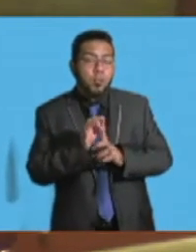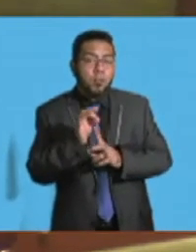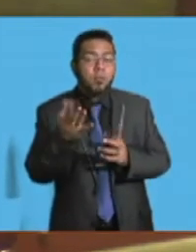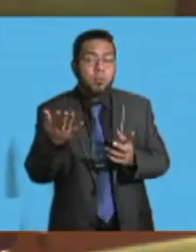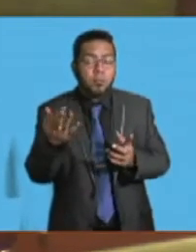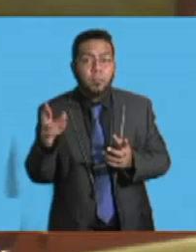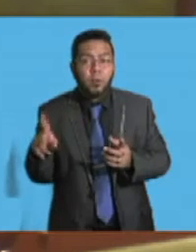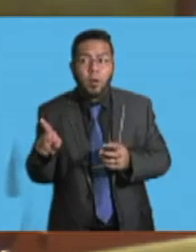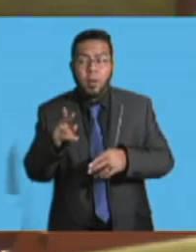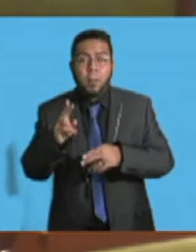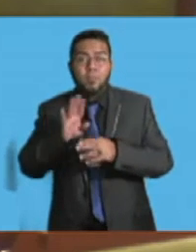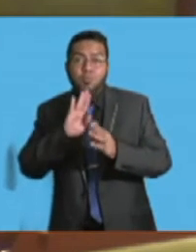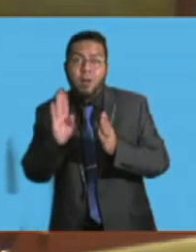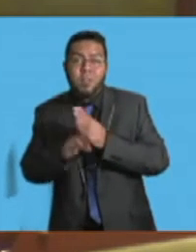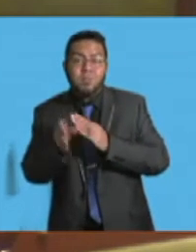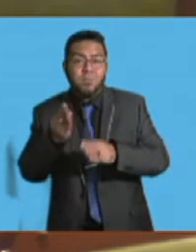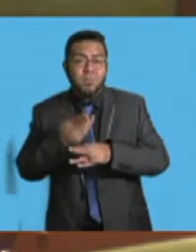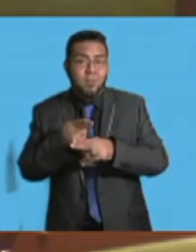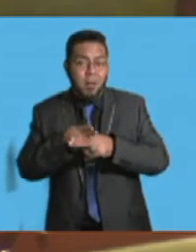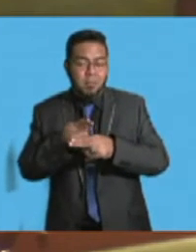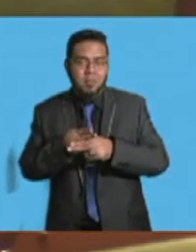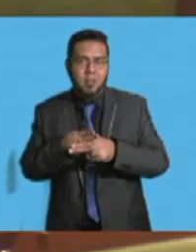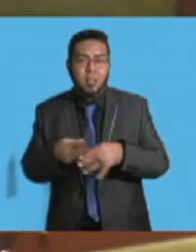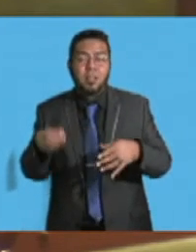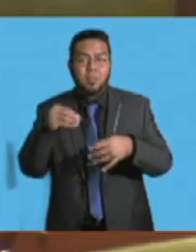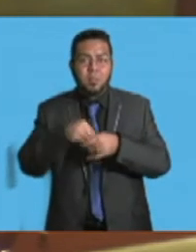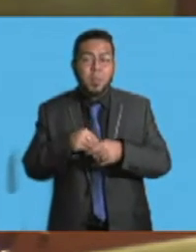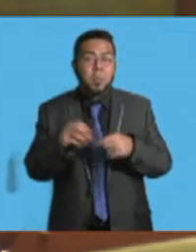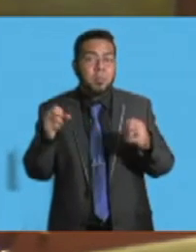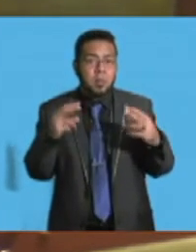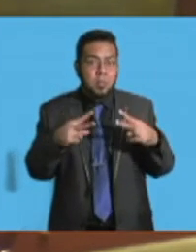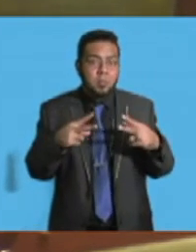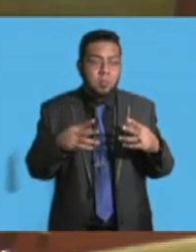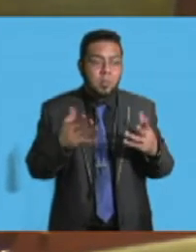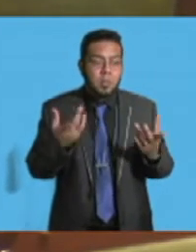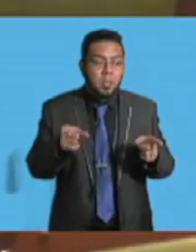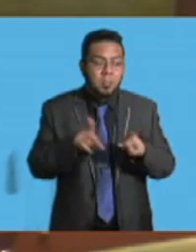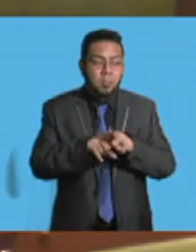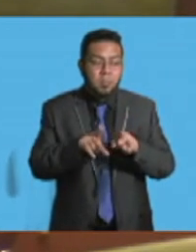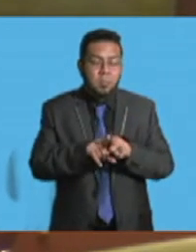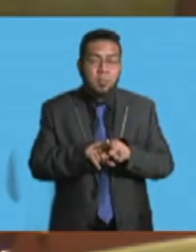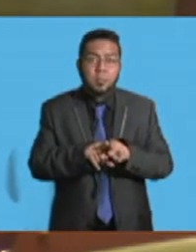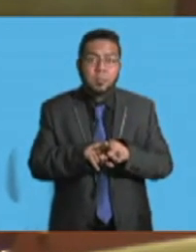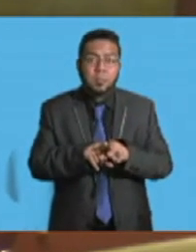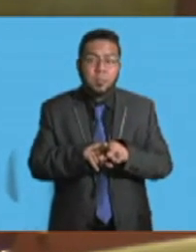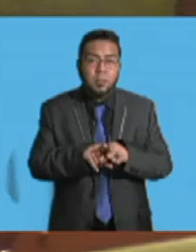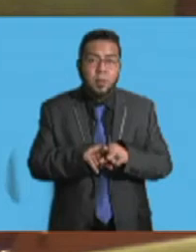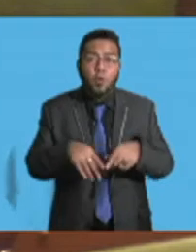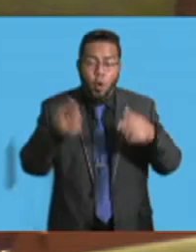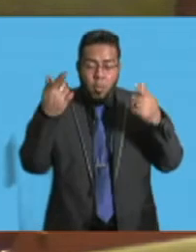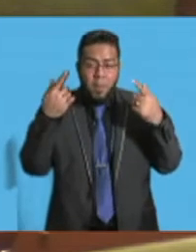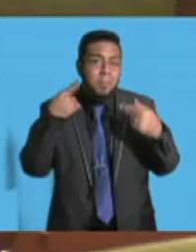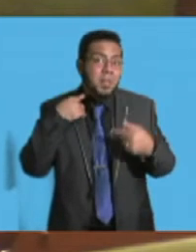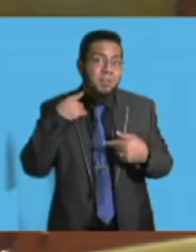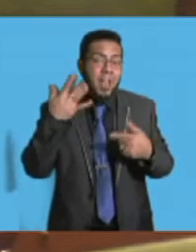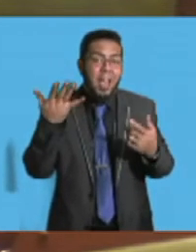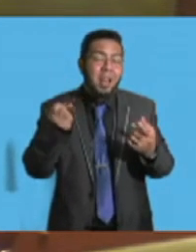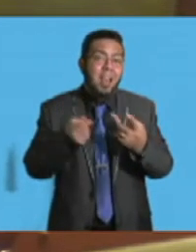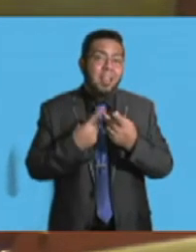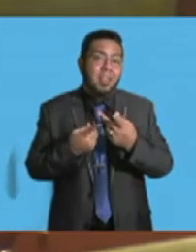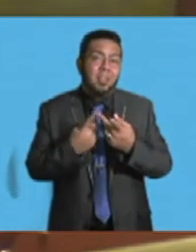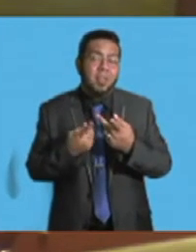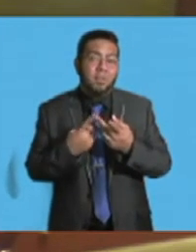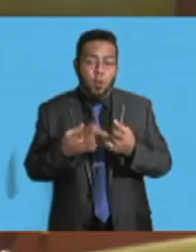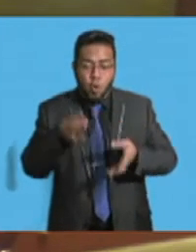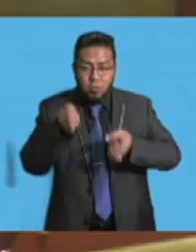farms. The new resilient breeds include Senapol, Drought Master, Wagyu for the beef production, and Brown Swiss